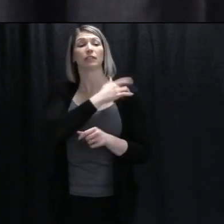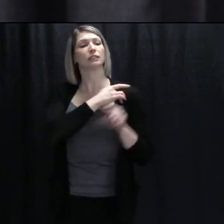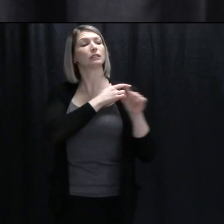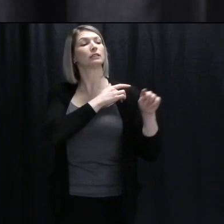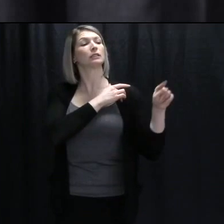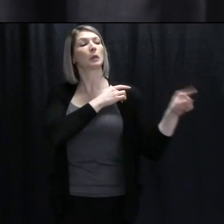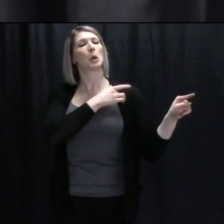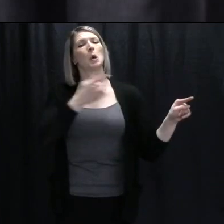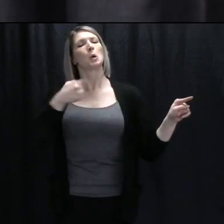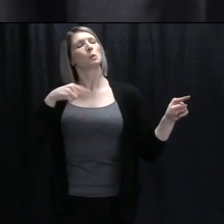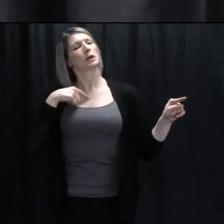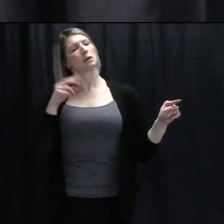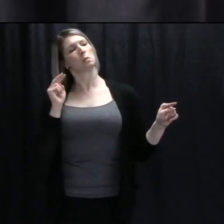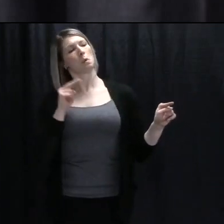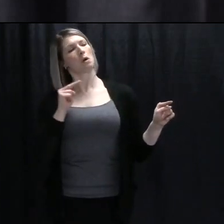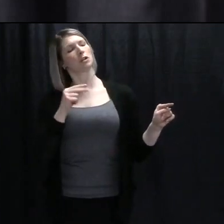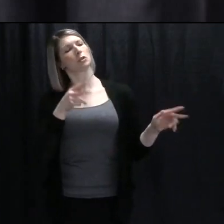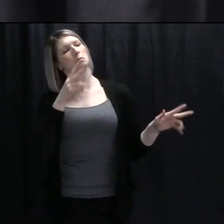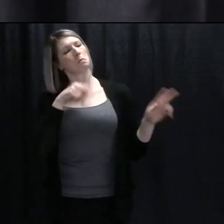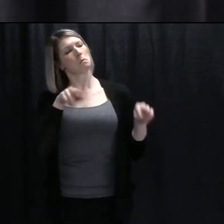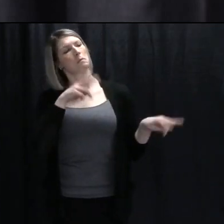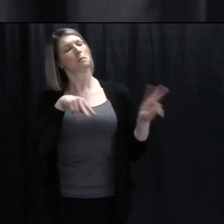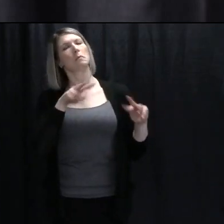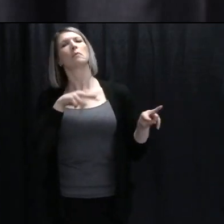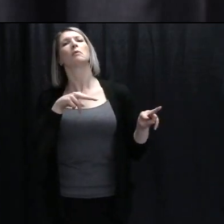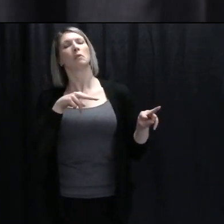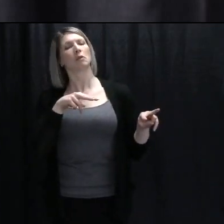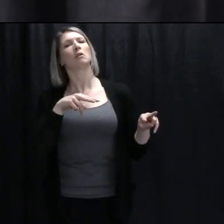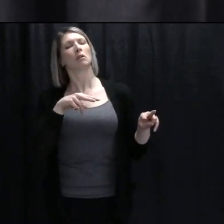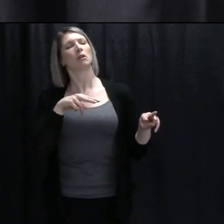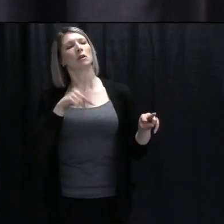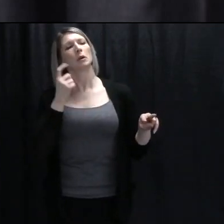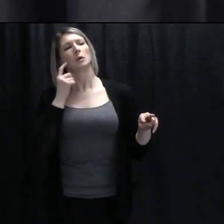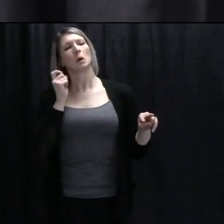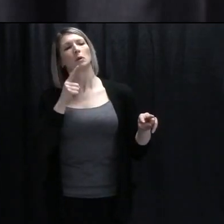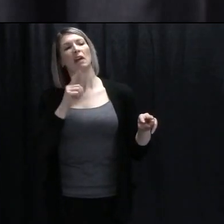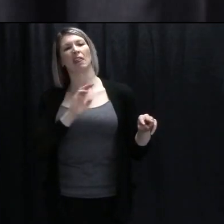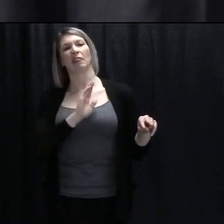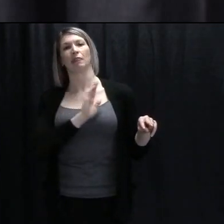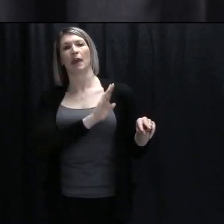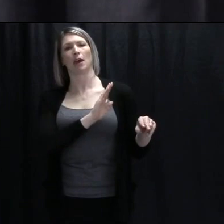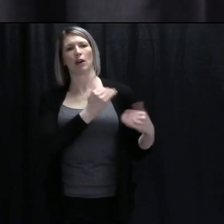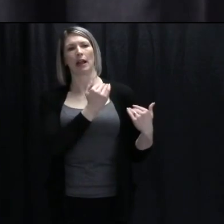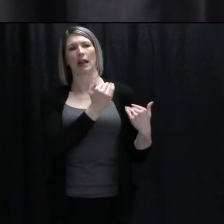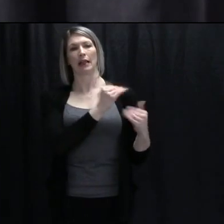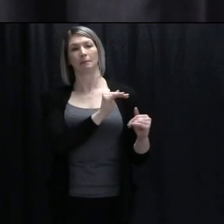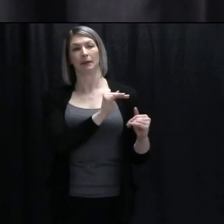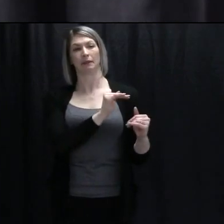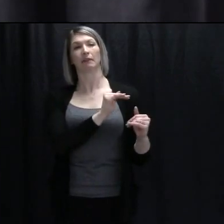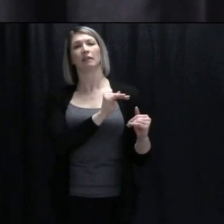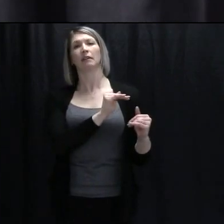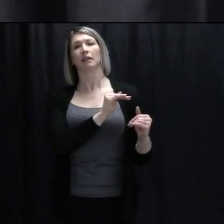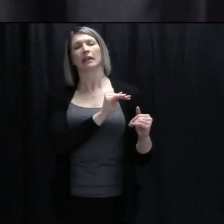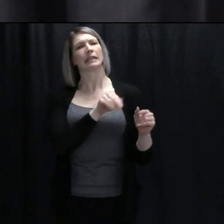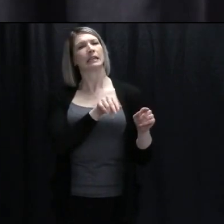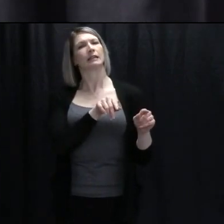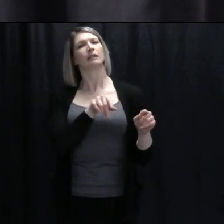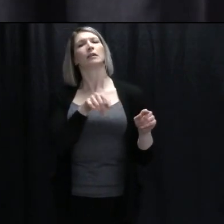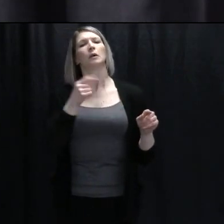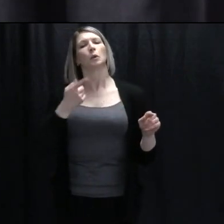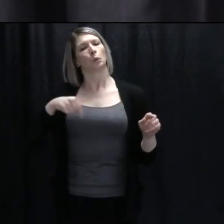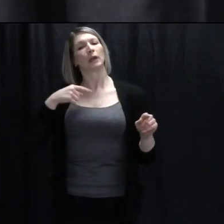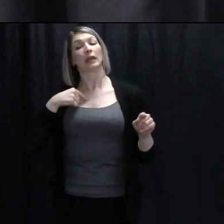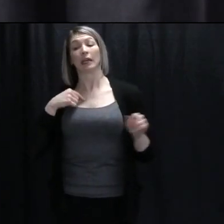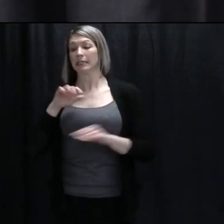place in Newfoundland and Labrador those restrictions that you've seen across the rest of Canada.